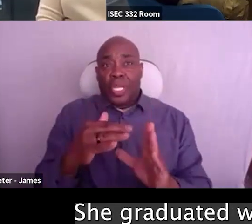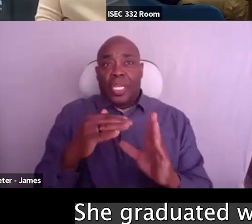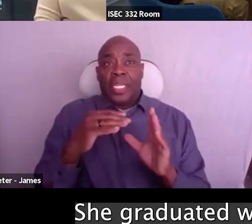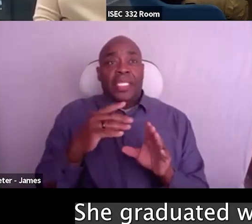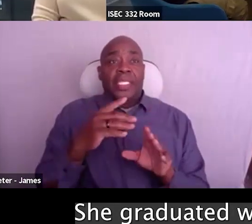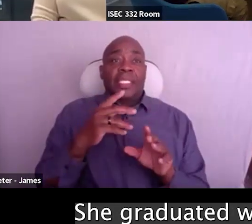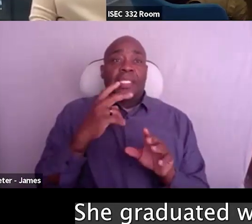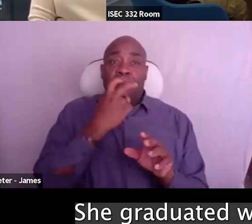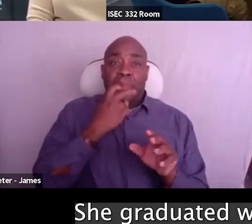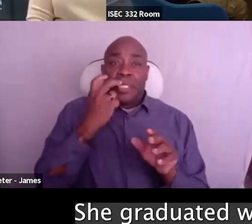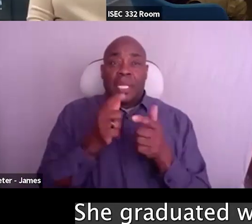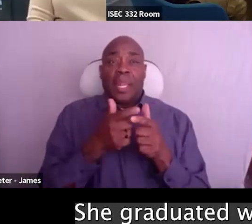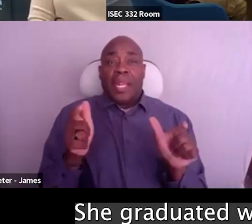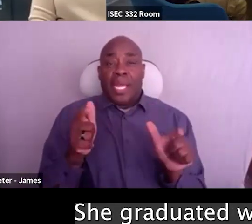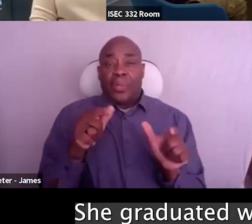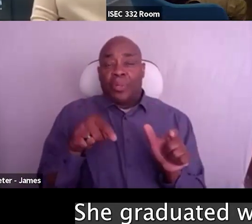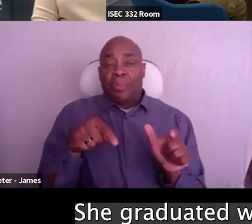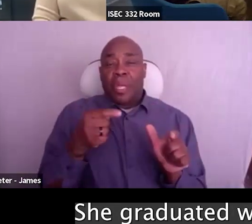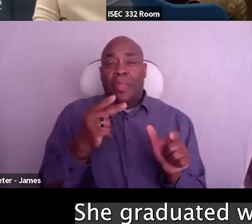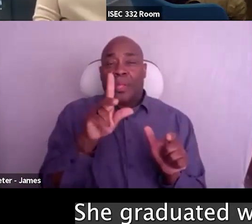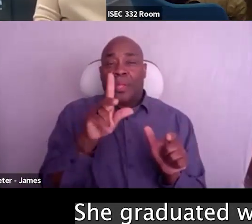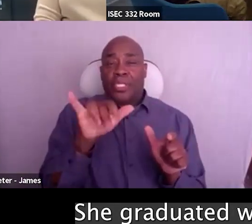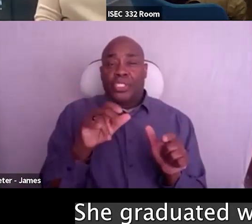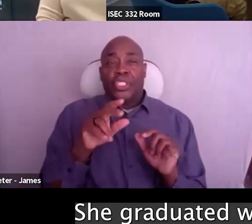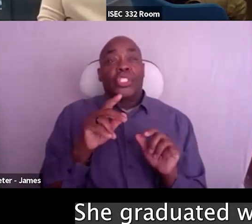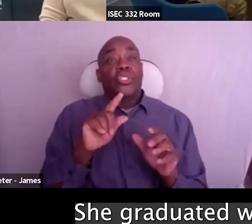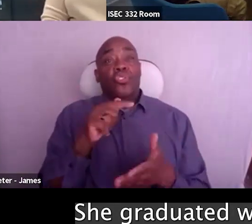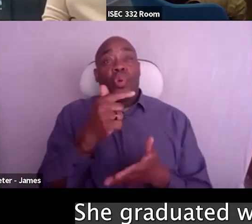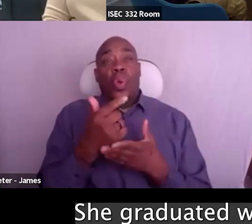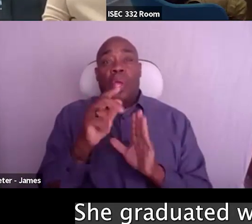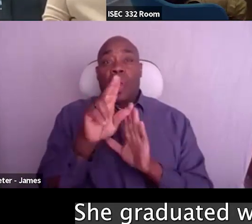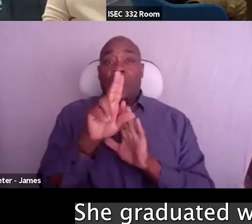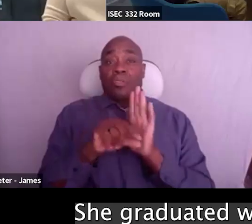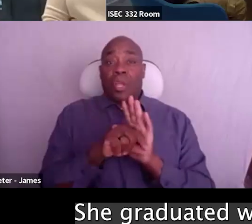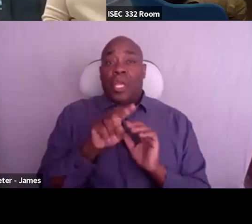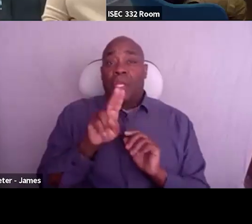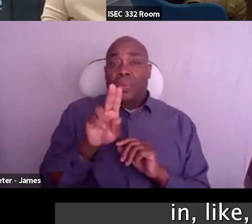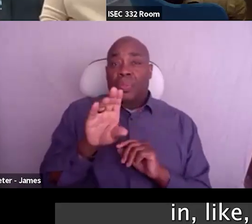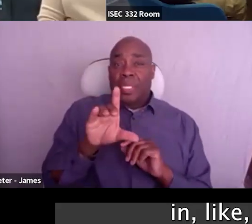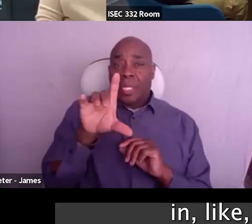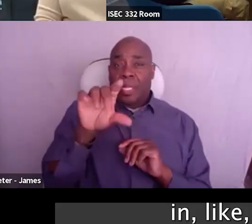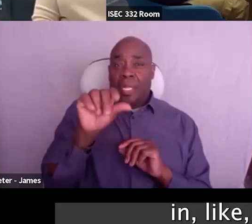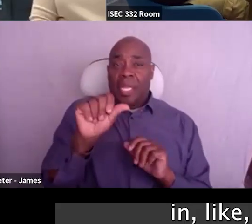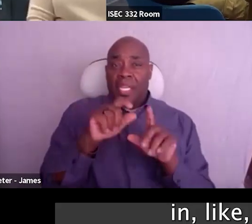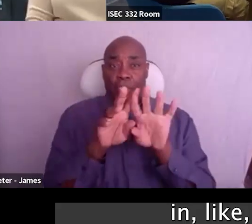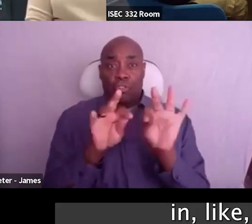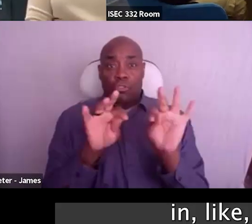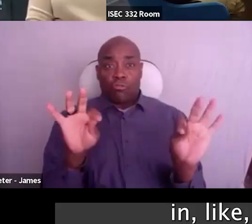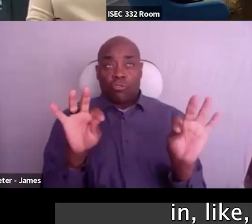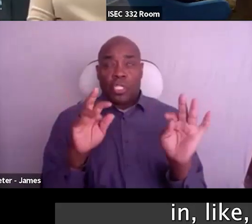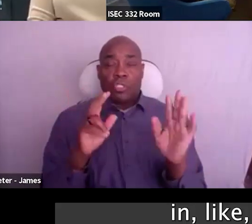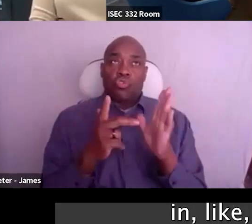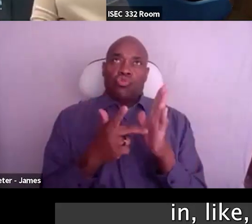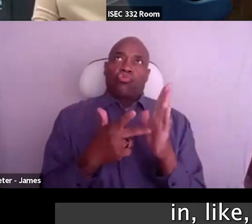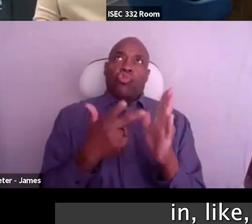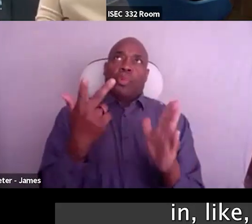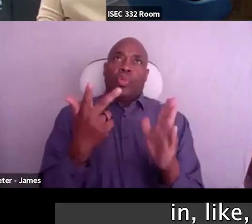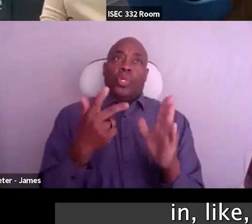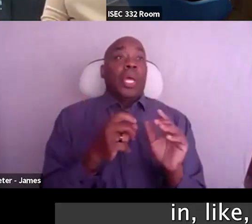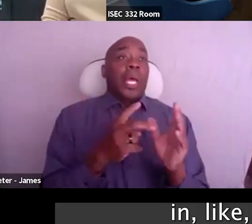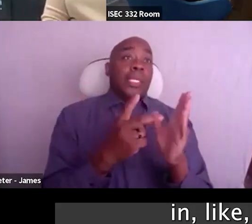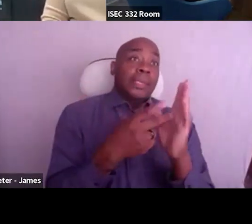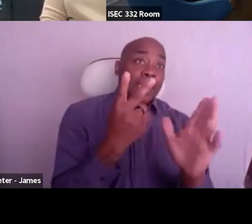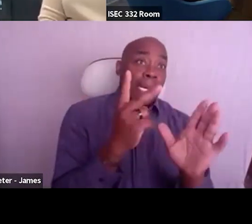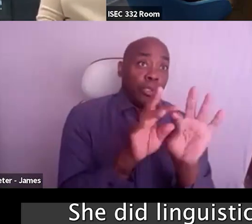pathology. She graduated with an undergrad from UCLA in a degree in like a triple, like 2 double degrees and